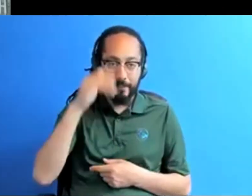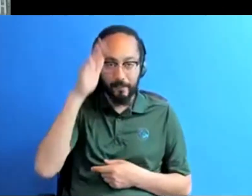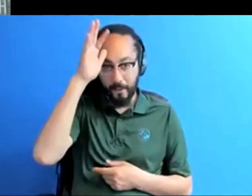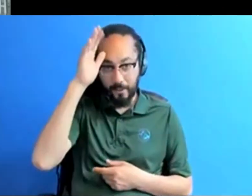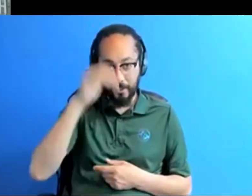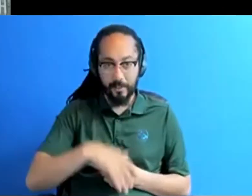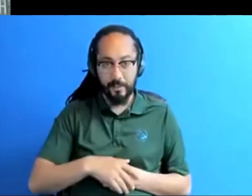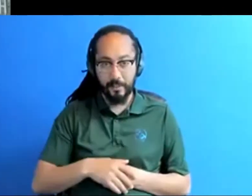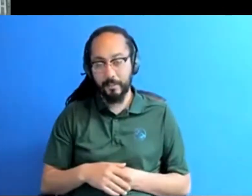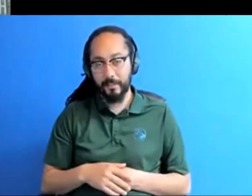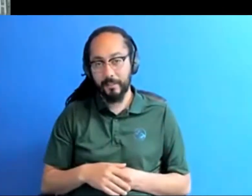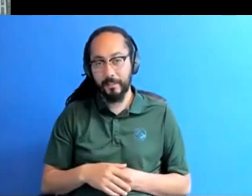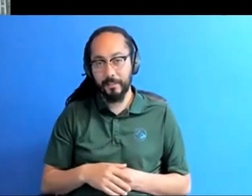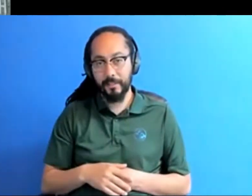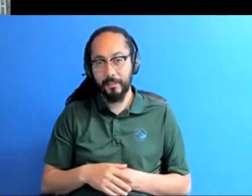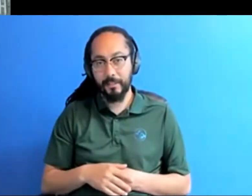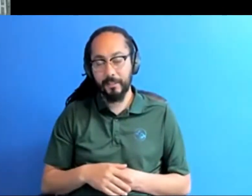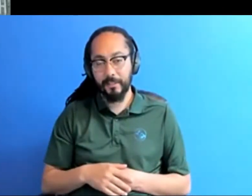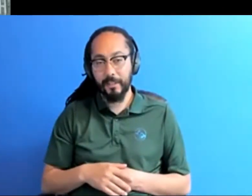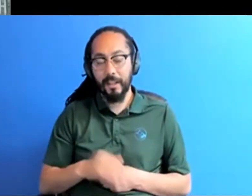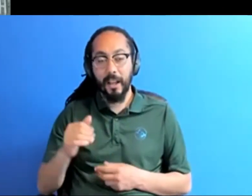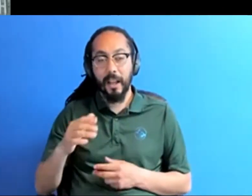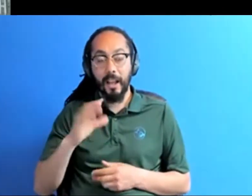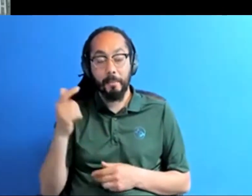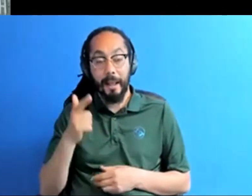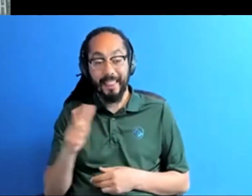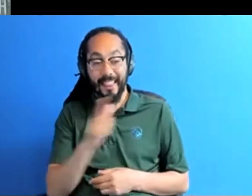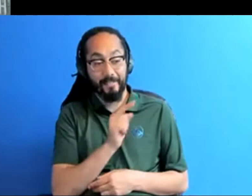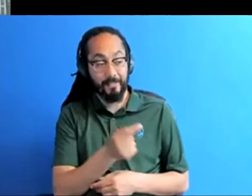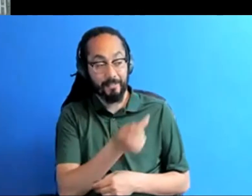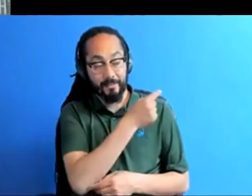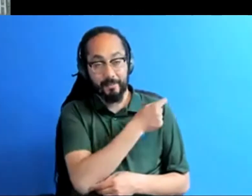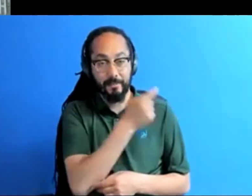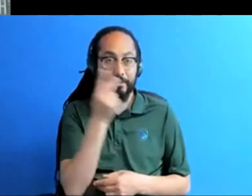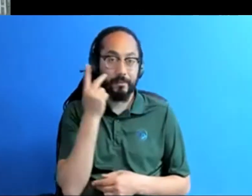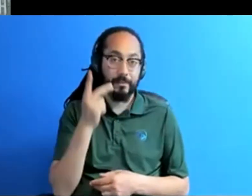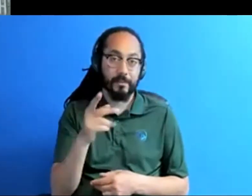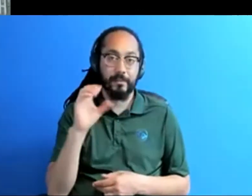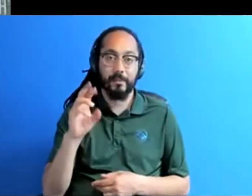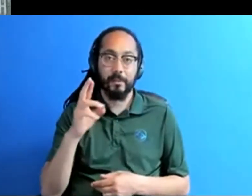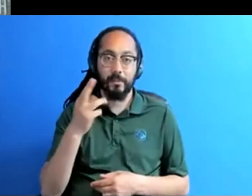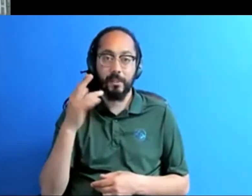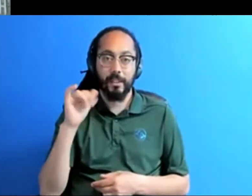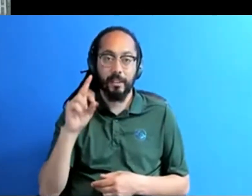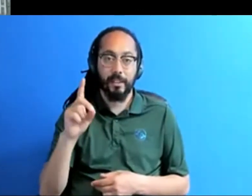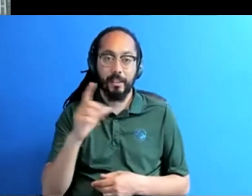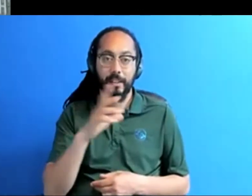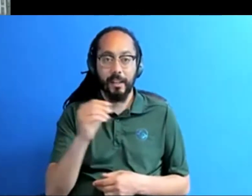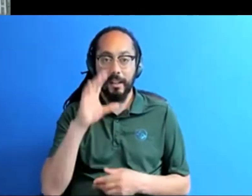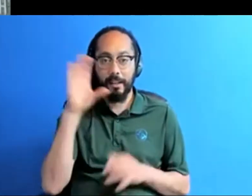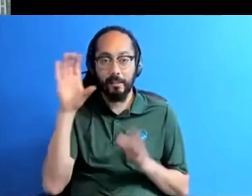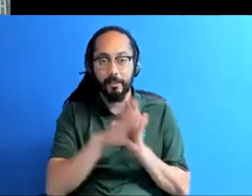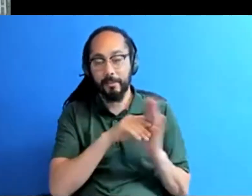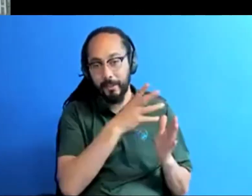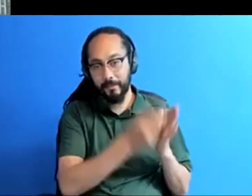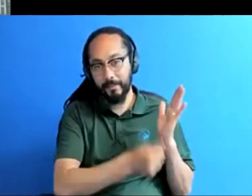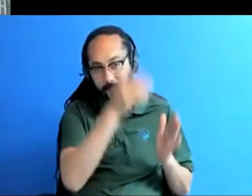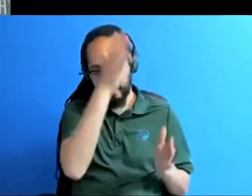and behind my left shoulder you'll see a lovely orchid and a picture of my deceased dad as